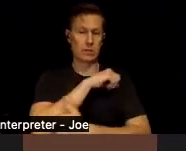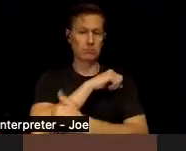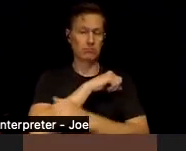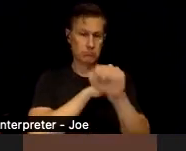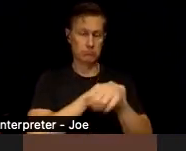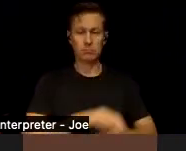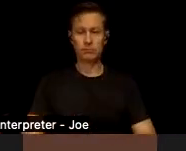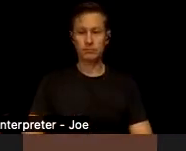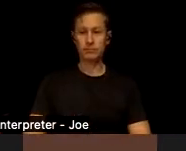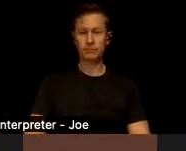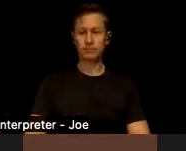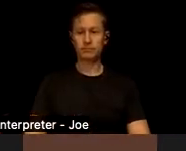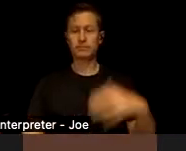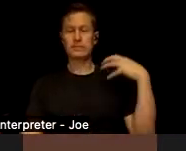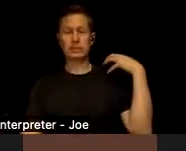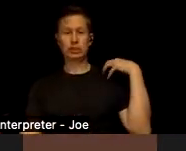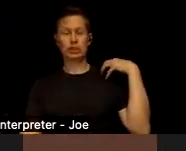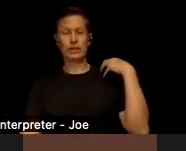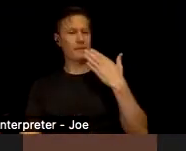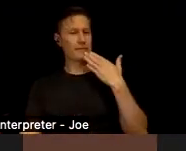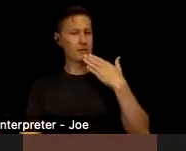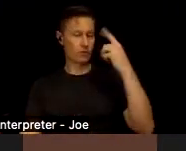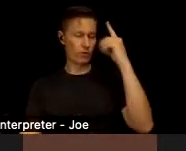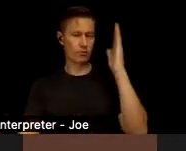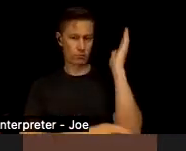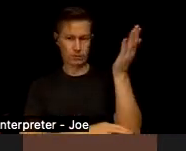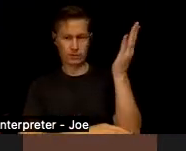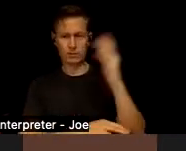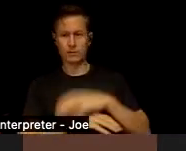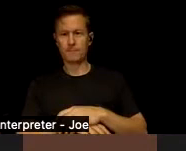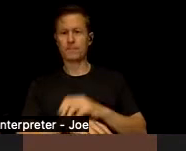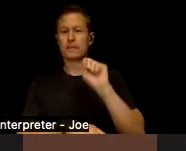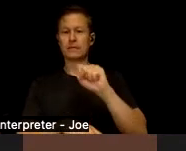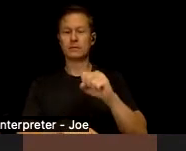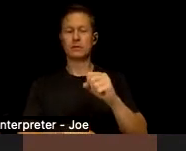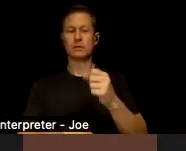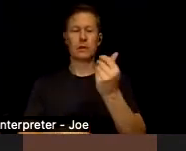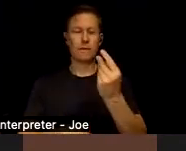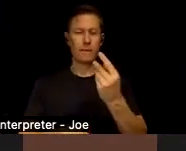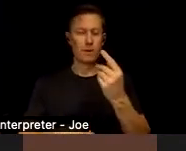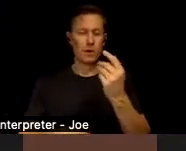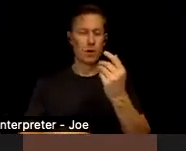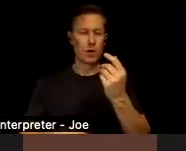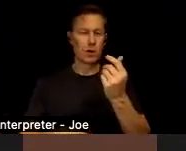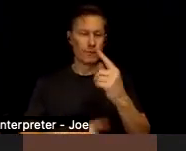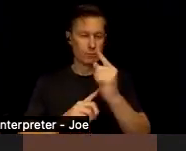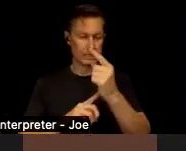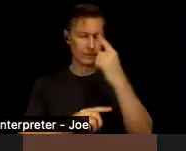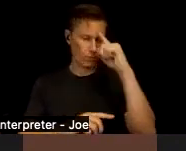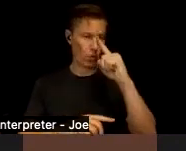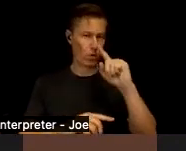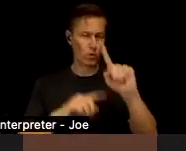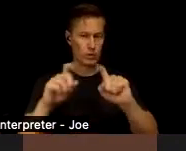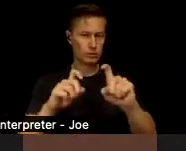Chief Topolewski, thank you very much for your presentation. And we do have a couple of moments for any questions. Please, if